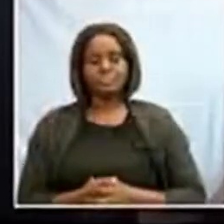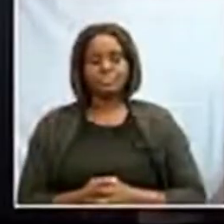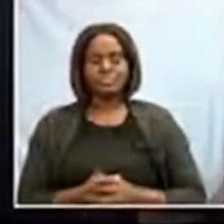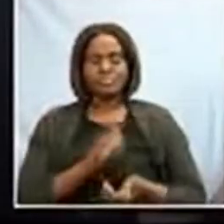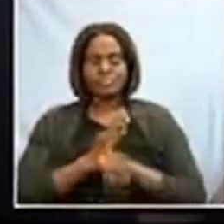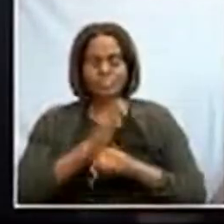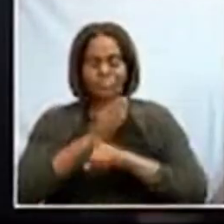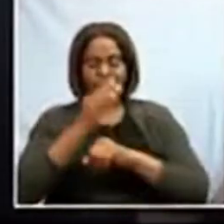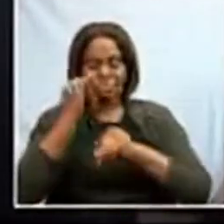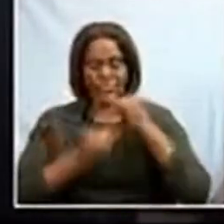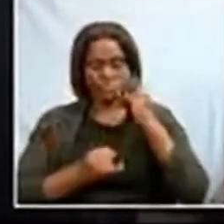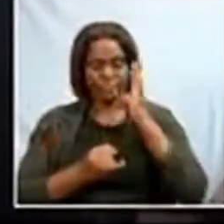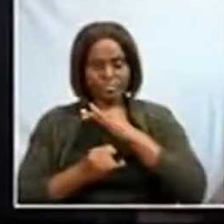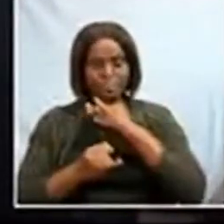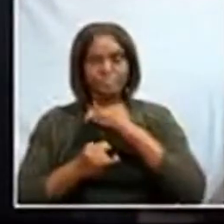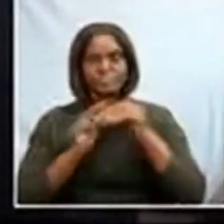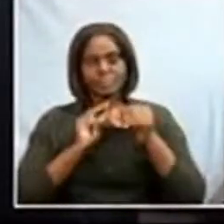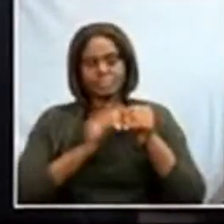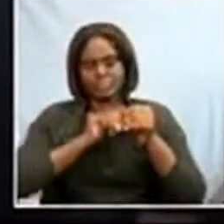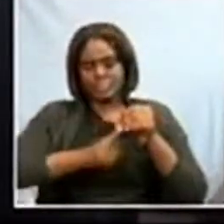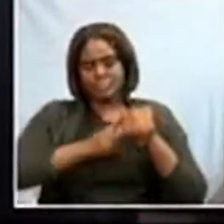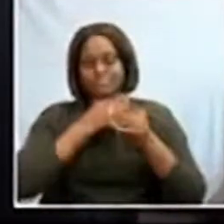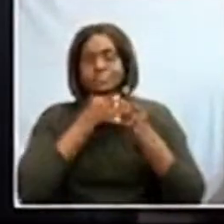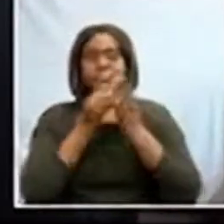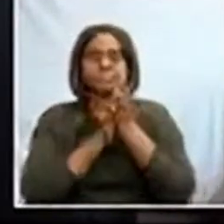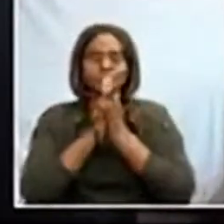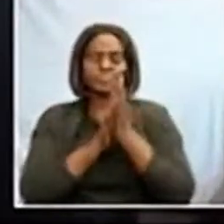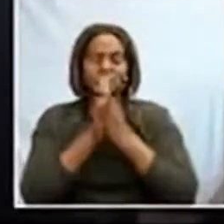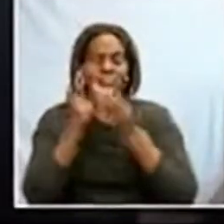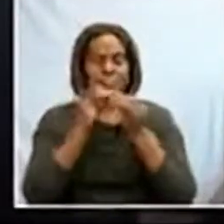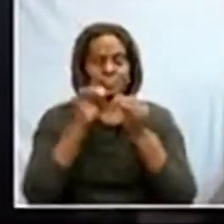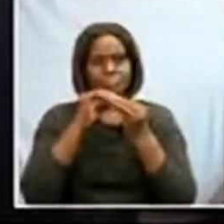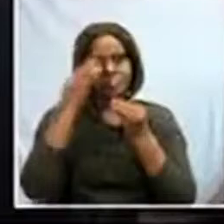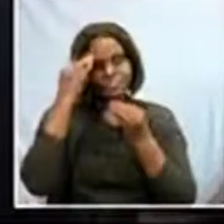Then we're interested to know